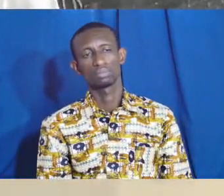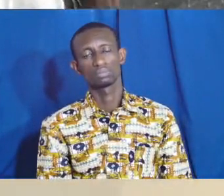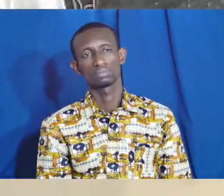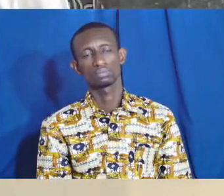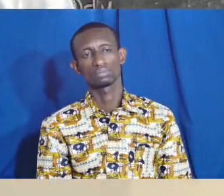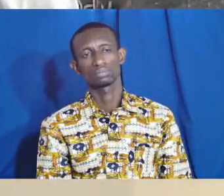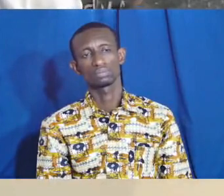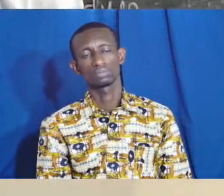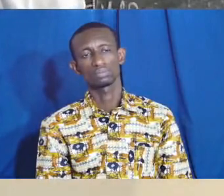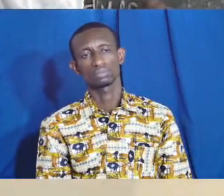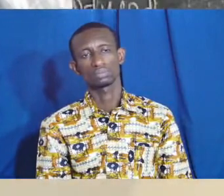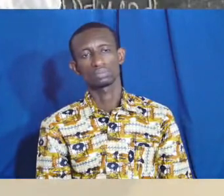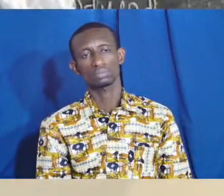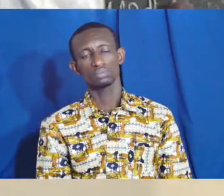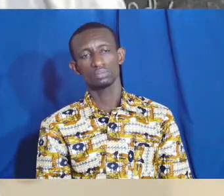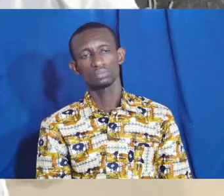produced